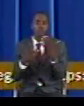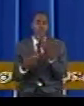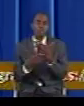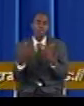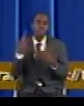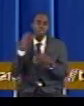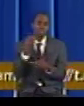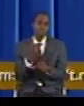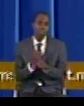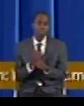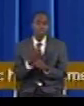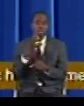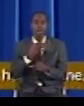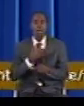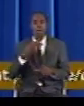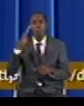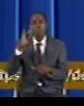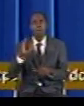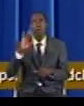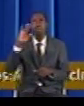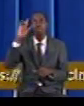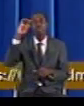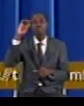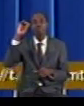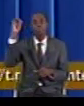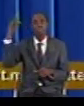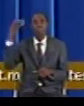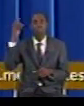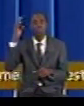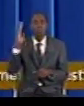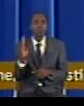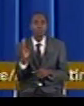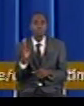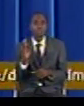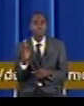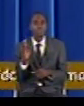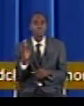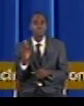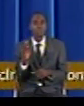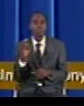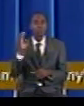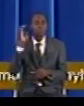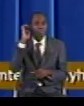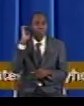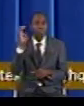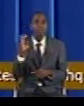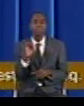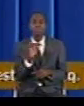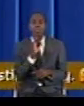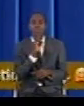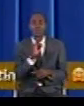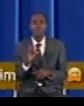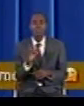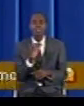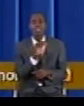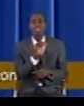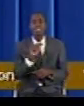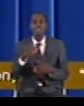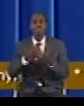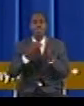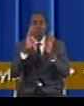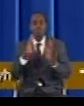by God's grace, I'm a proprietor of Achievers Summit Nursery, Primary, and Secondary